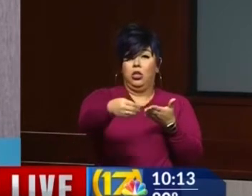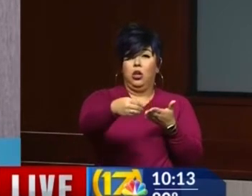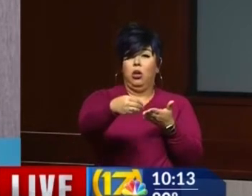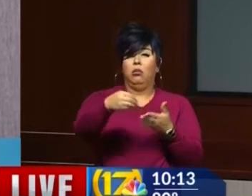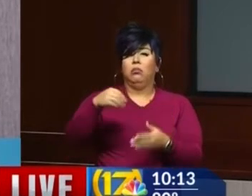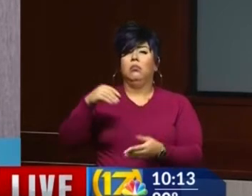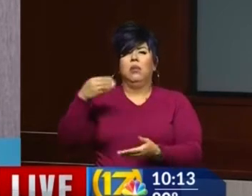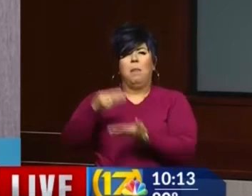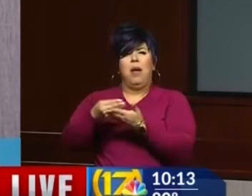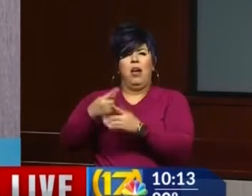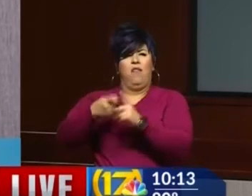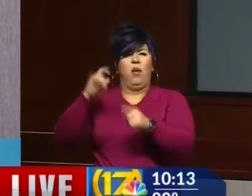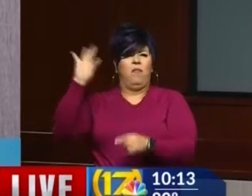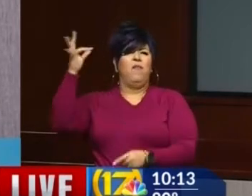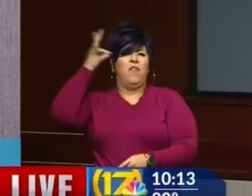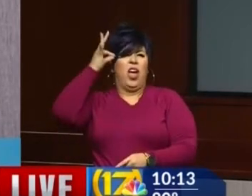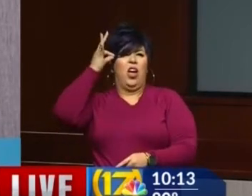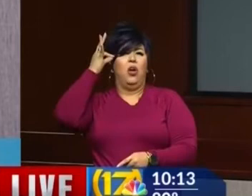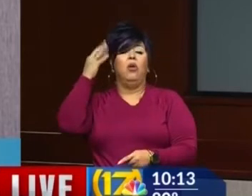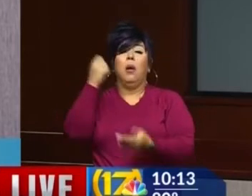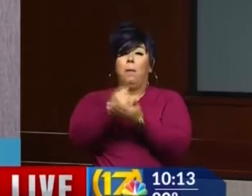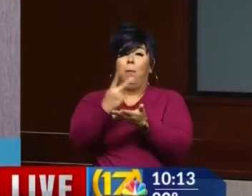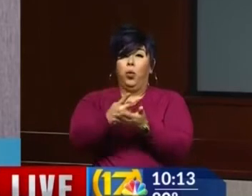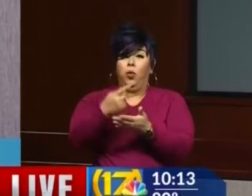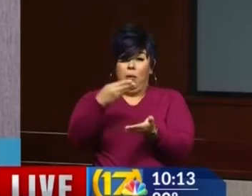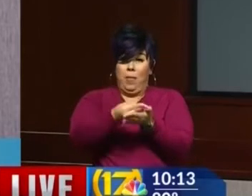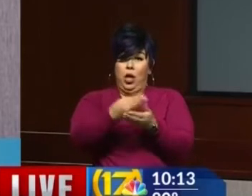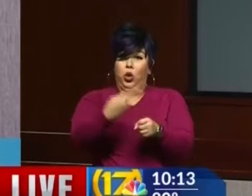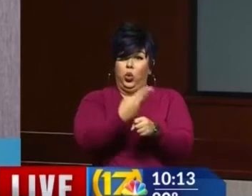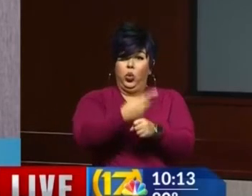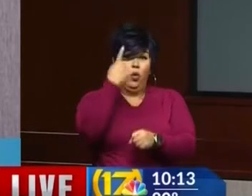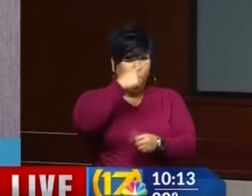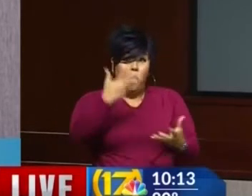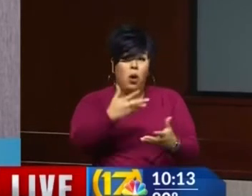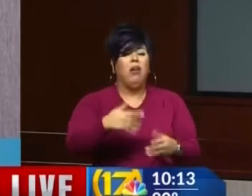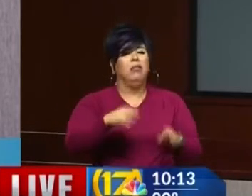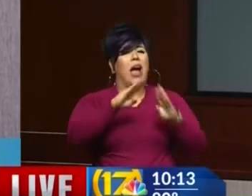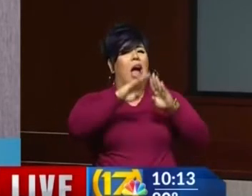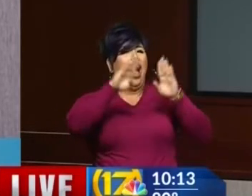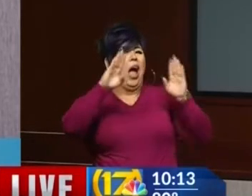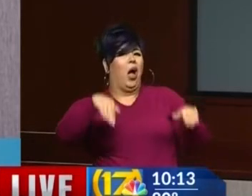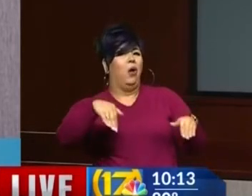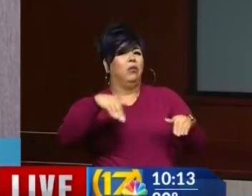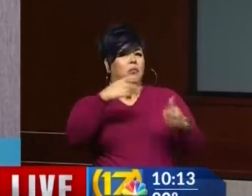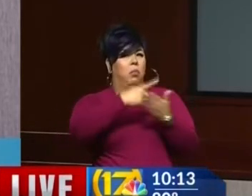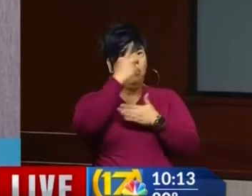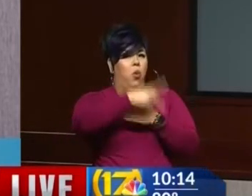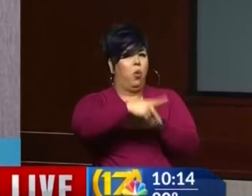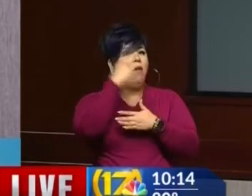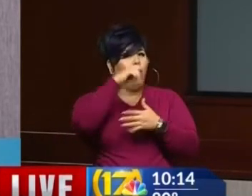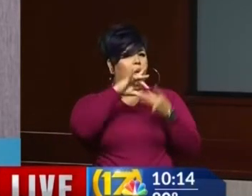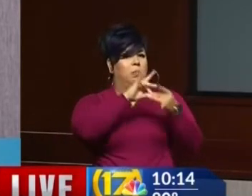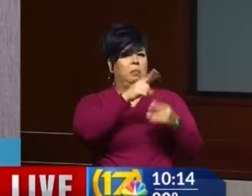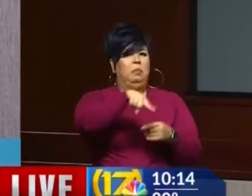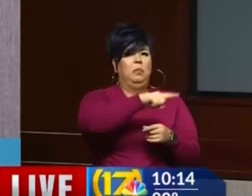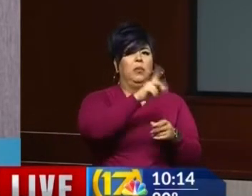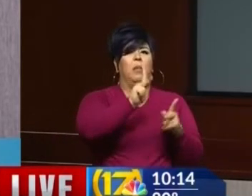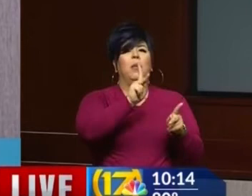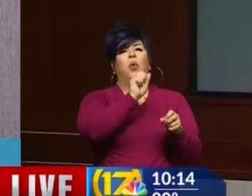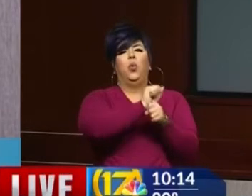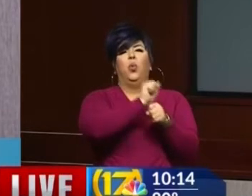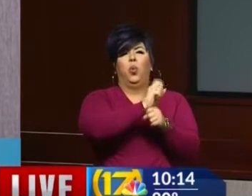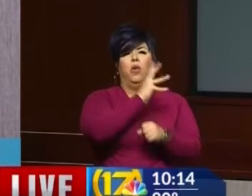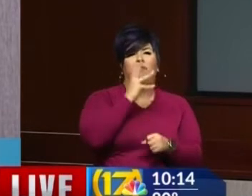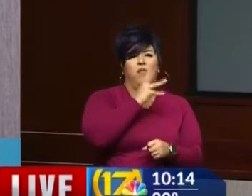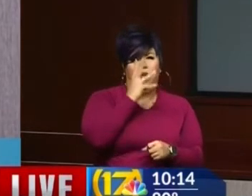federal CARES Act funding for a program called the Housing to Harvest program. They